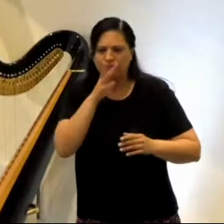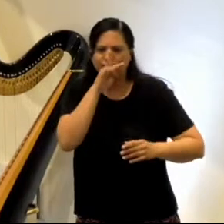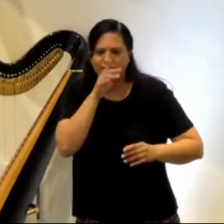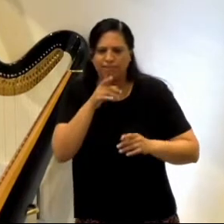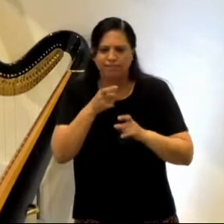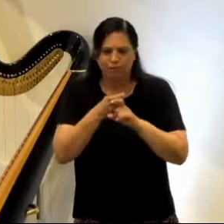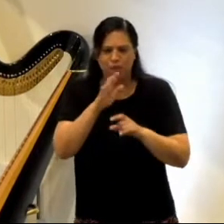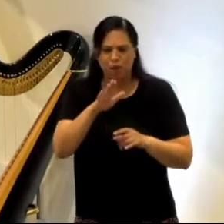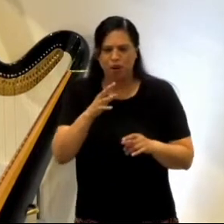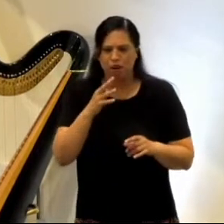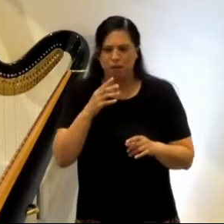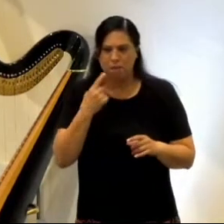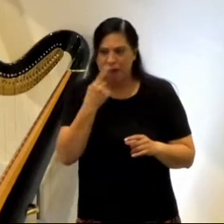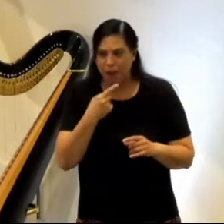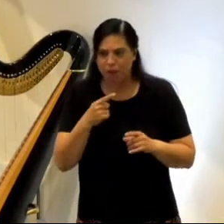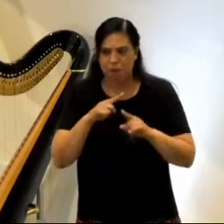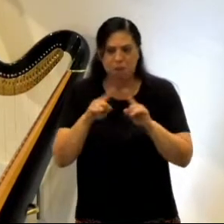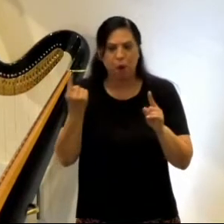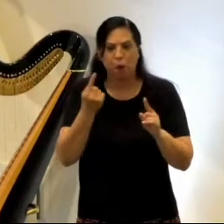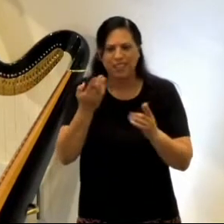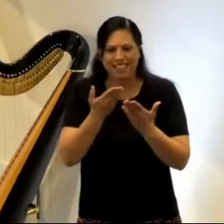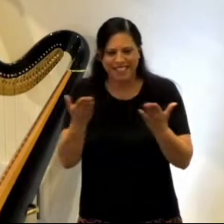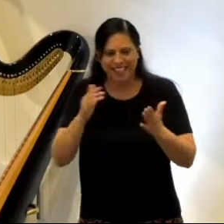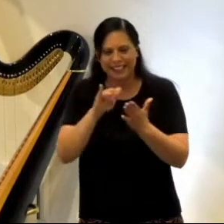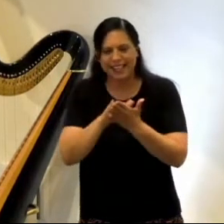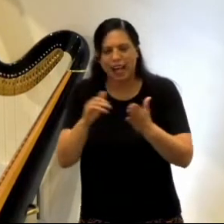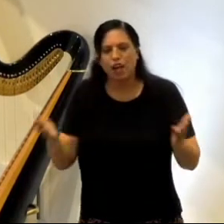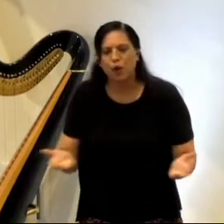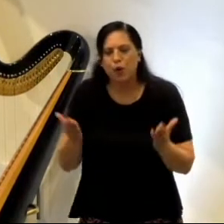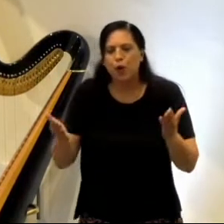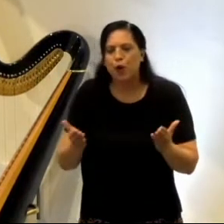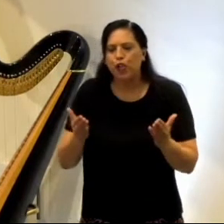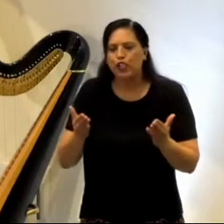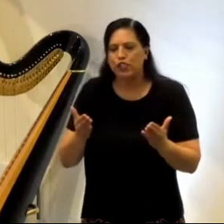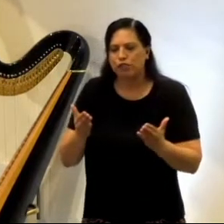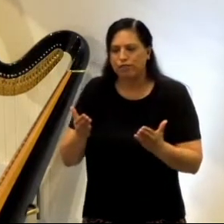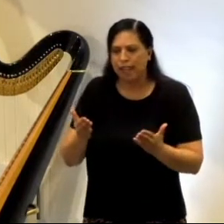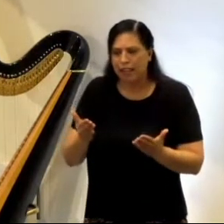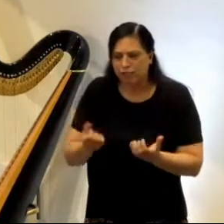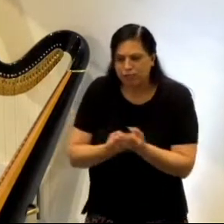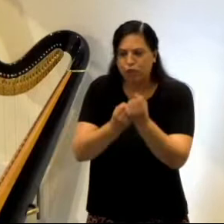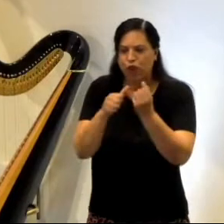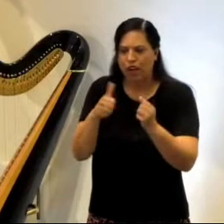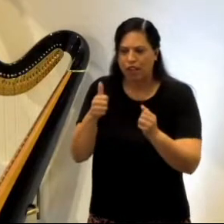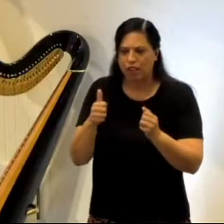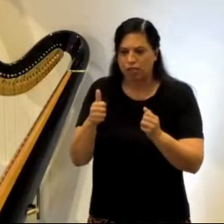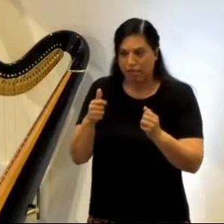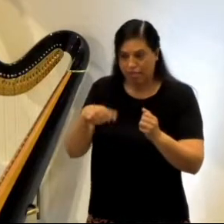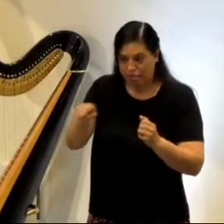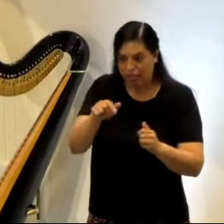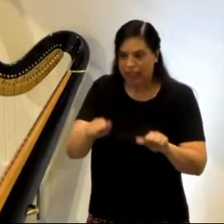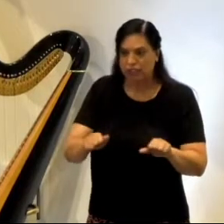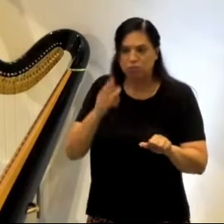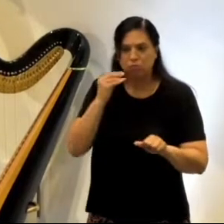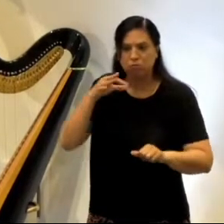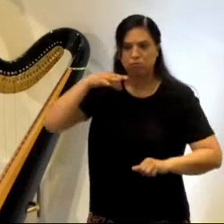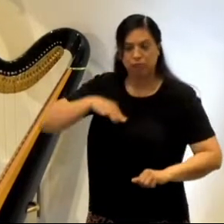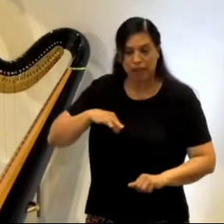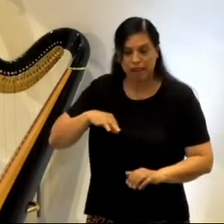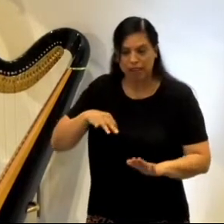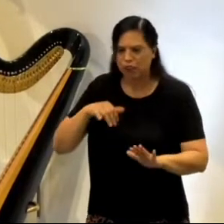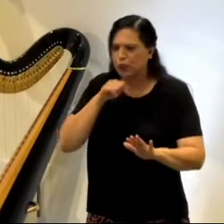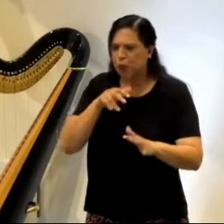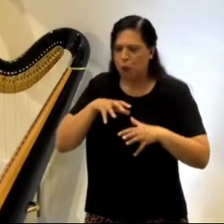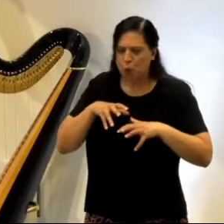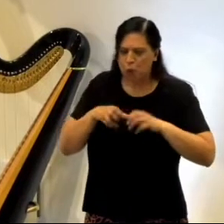what's helpful for building others up according to their needs, that it may benefit those who listen. And do not grieve the